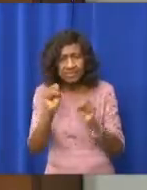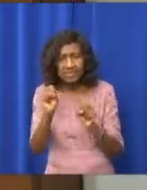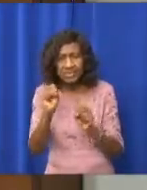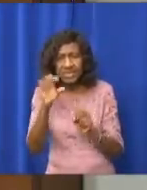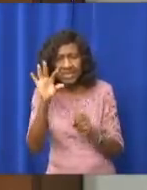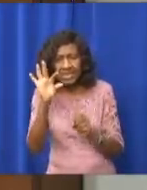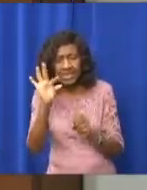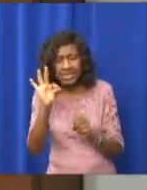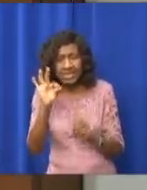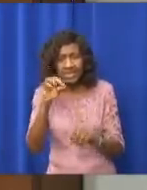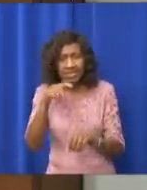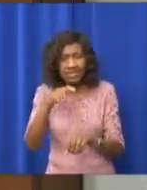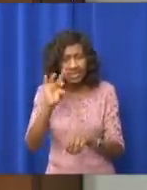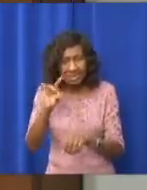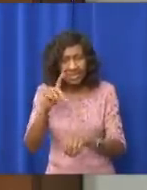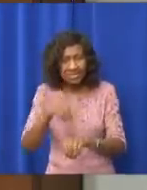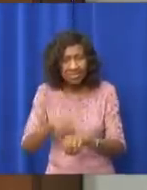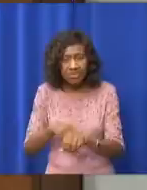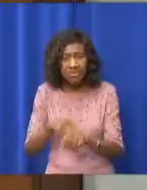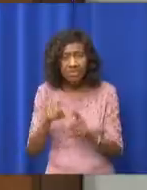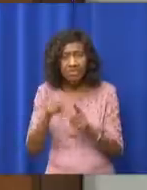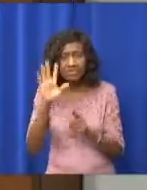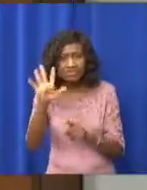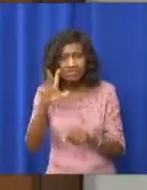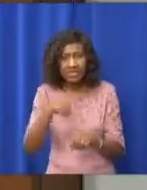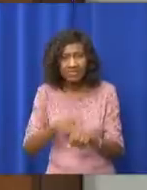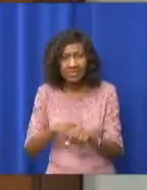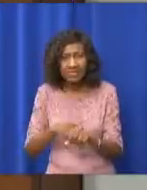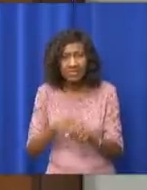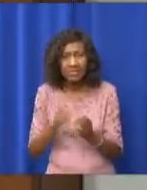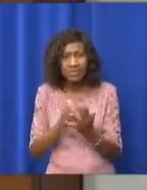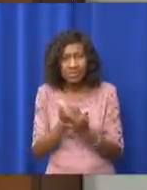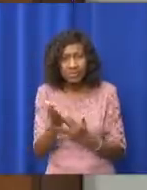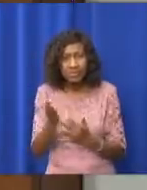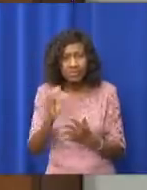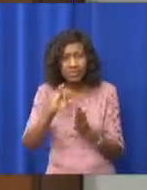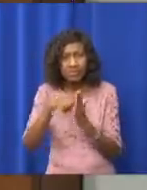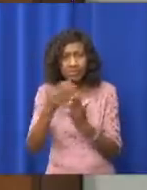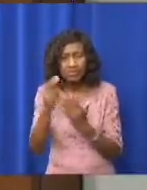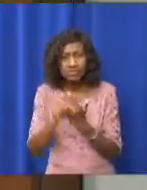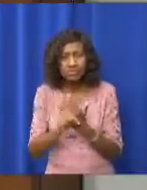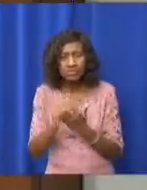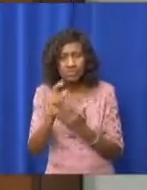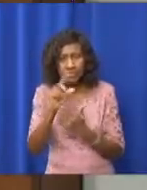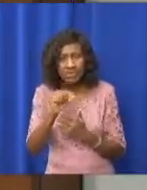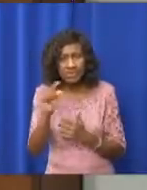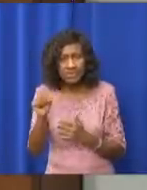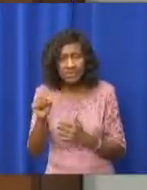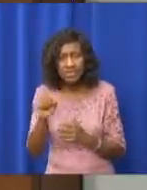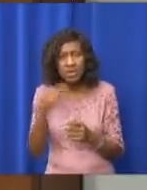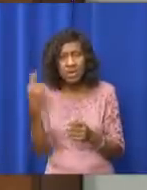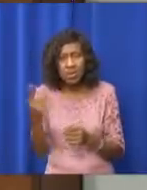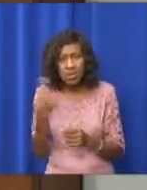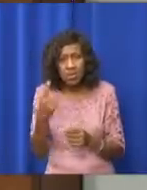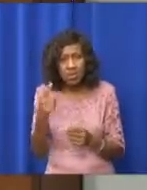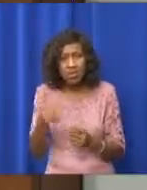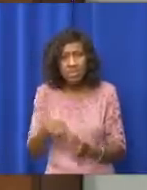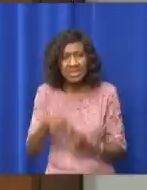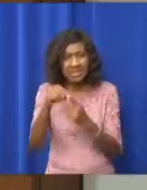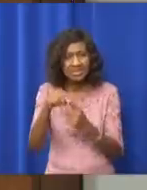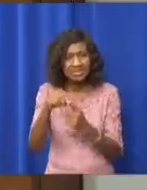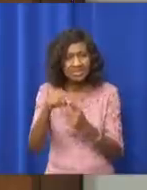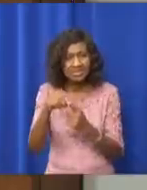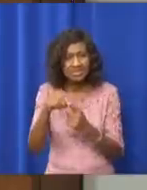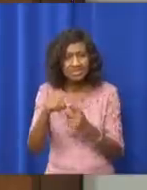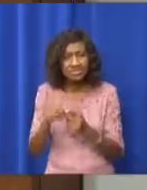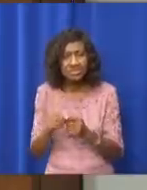and 5 a.m. through to the 2nd of June 2020. This means that only exempted essential services personnel may be on the